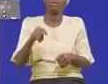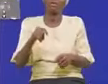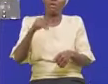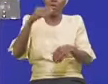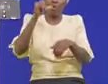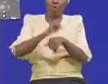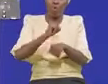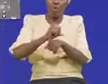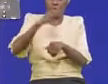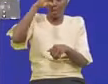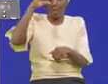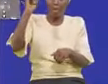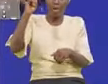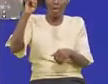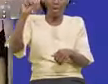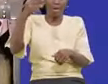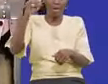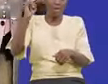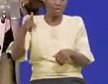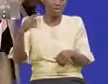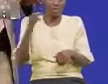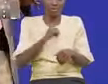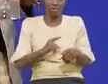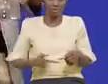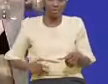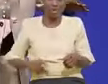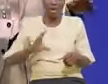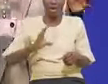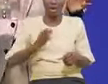Miawo mienye ma ƒe nuwɔwɔwo.